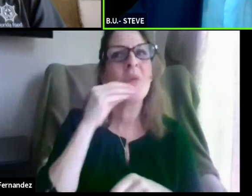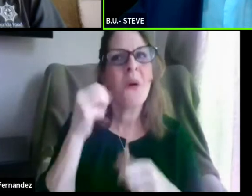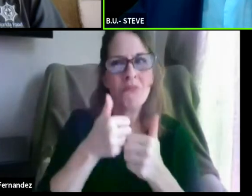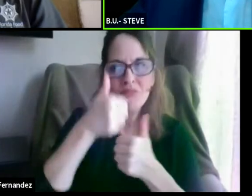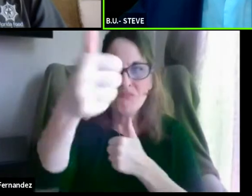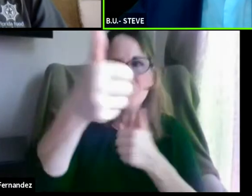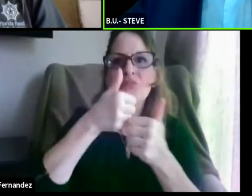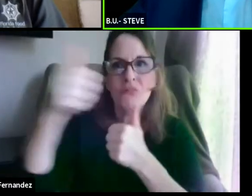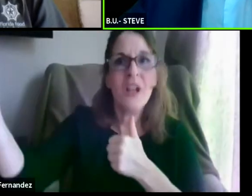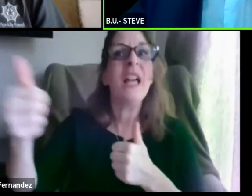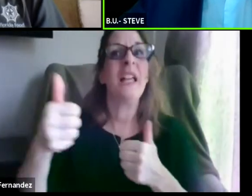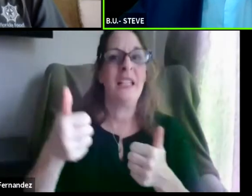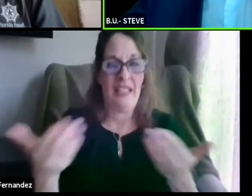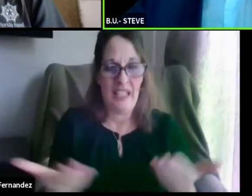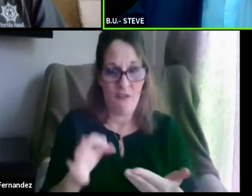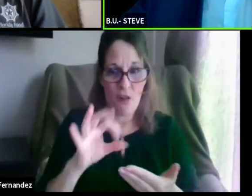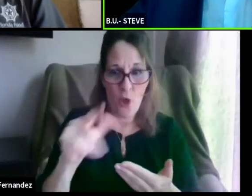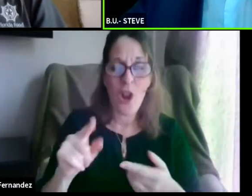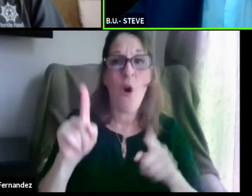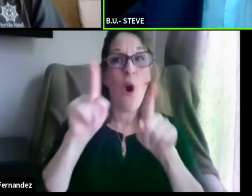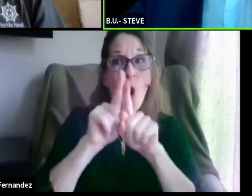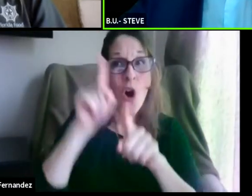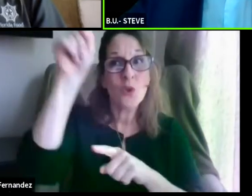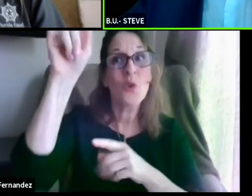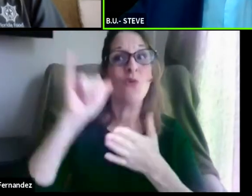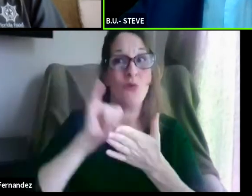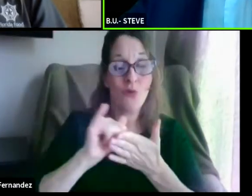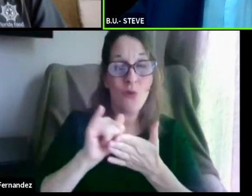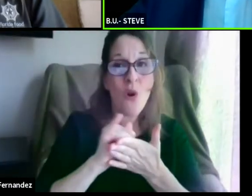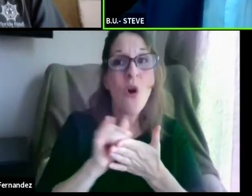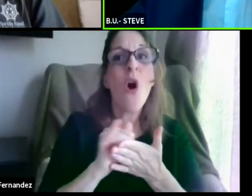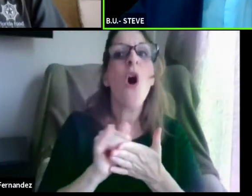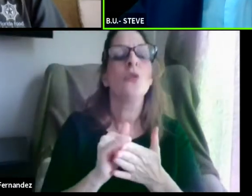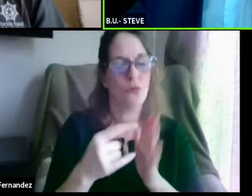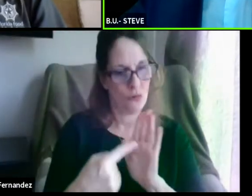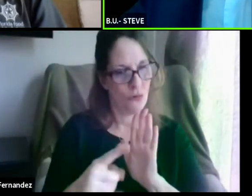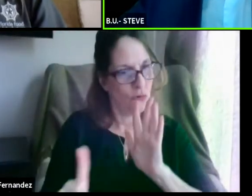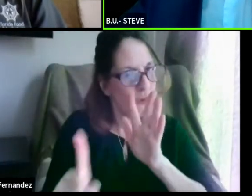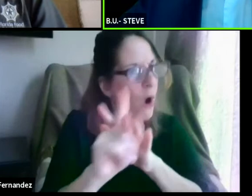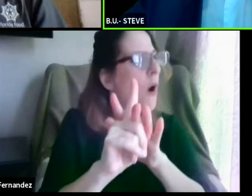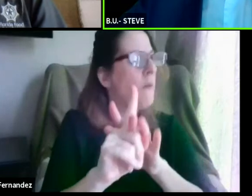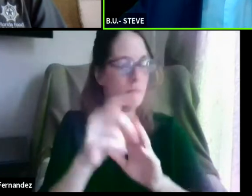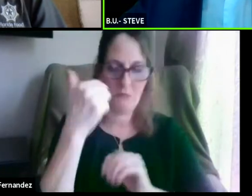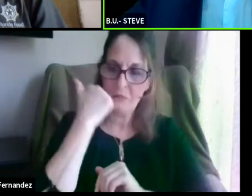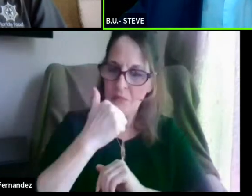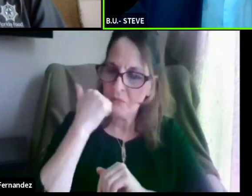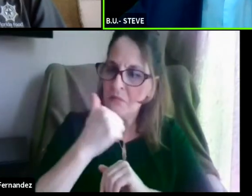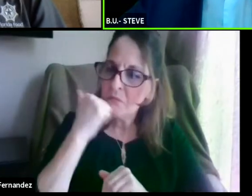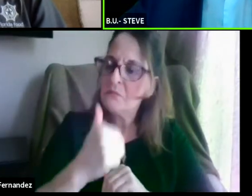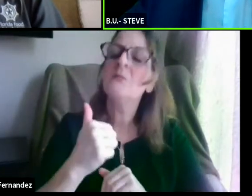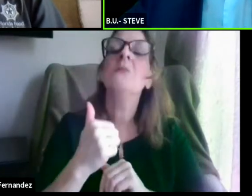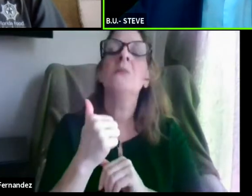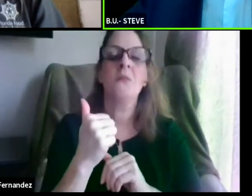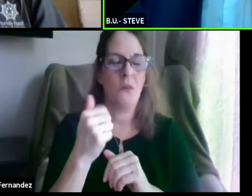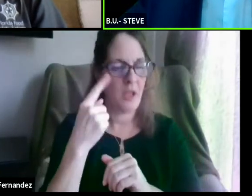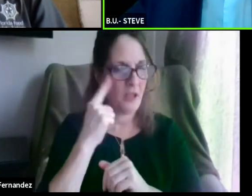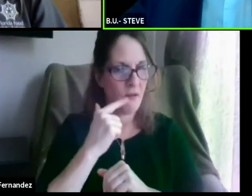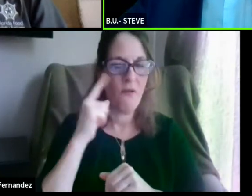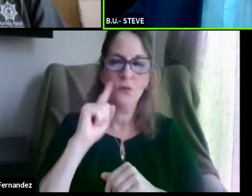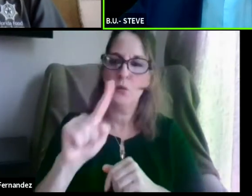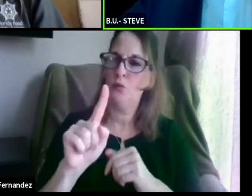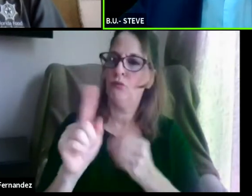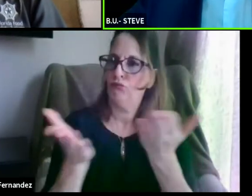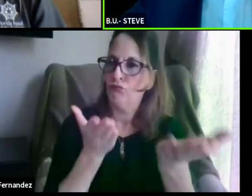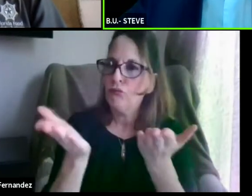and New York are actually manning their positions and showing up for work every day to service our clients.